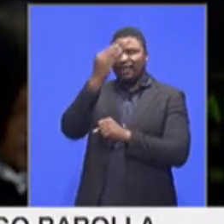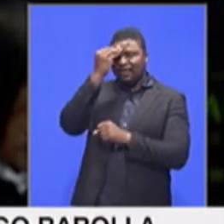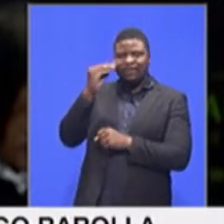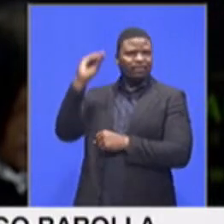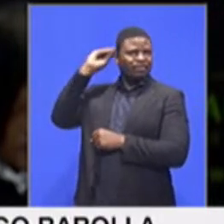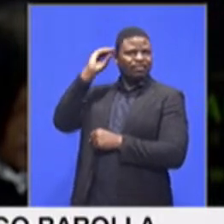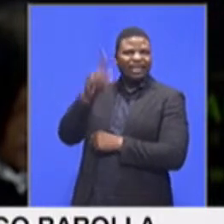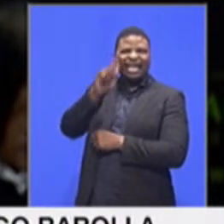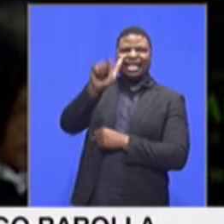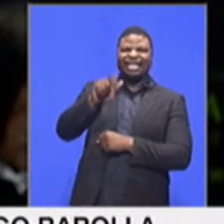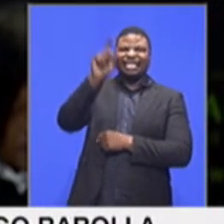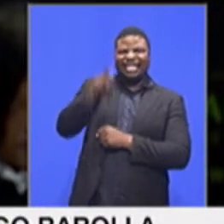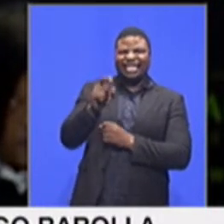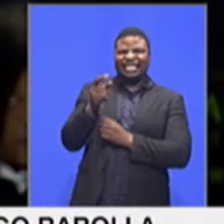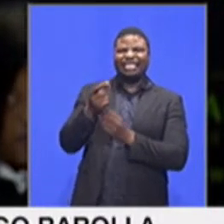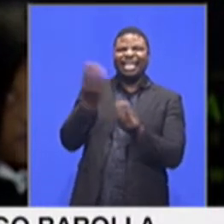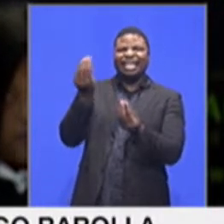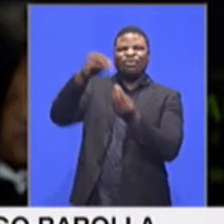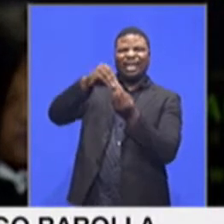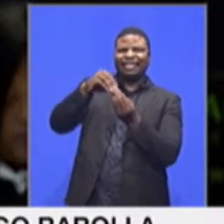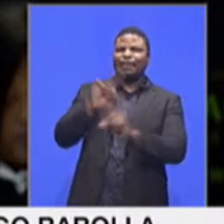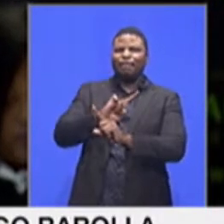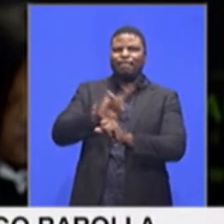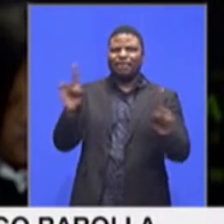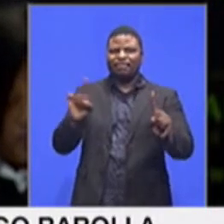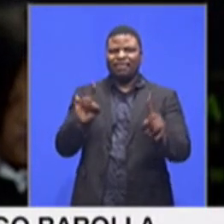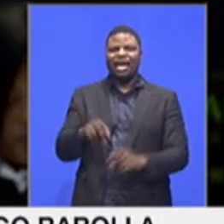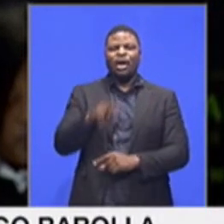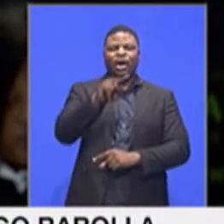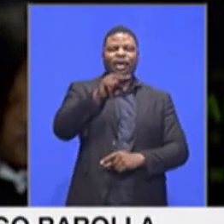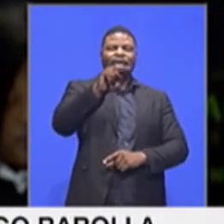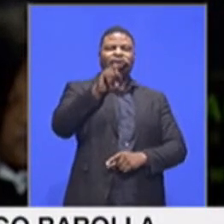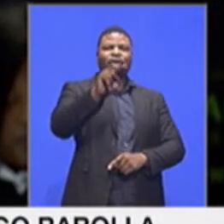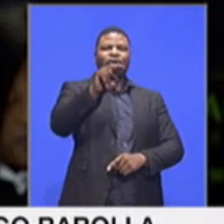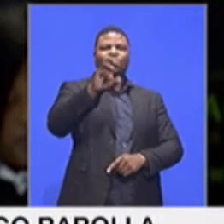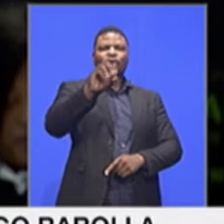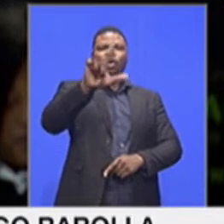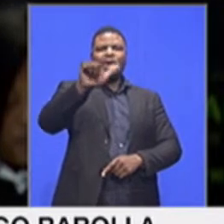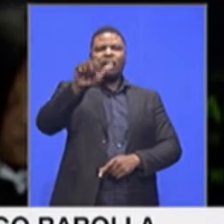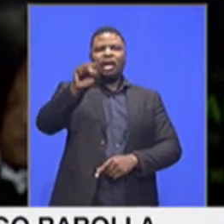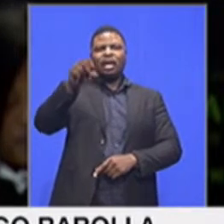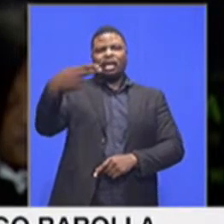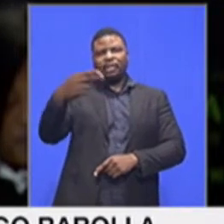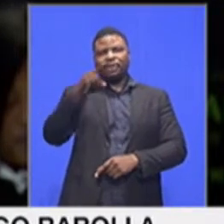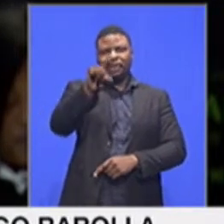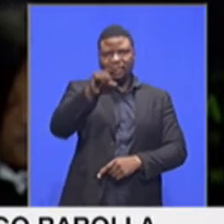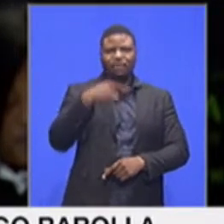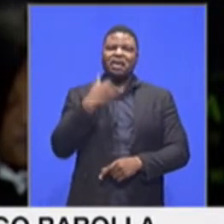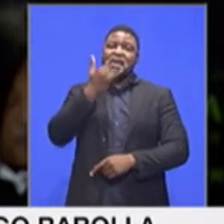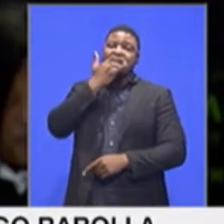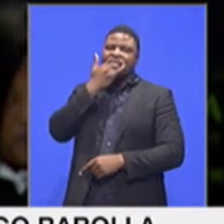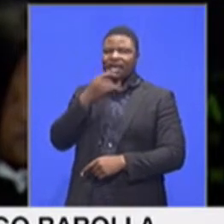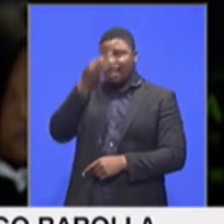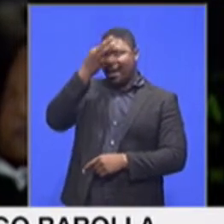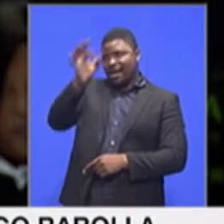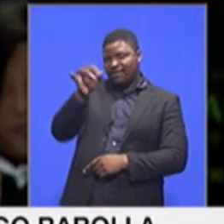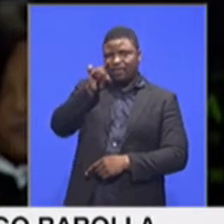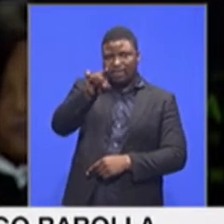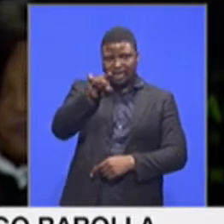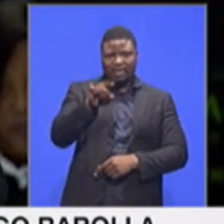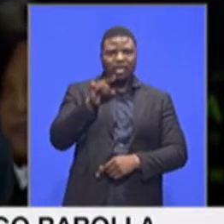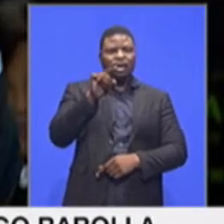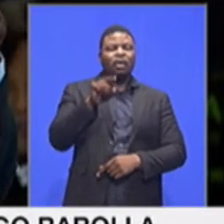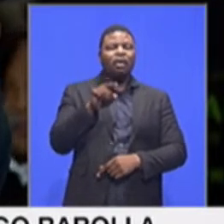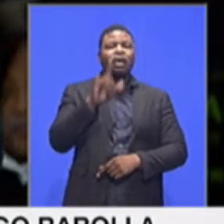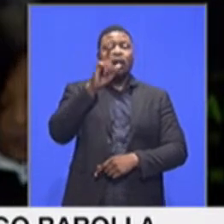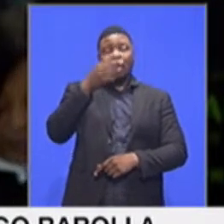rates. Nilesh, you'll be happy to know that 2023-24, government will